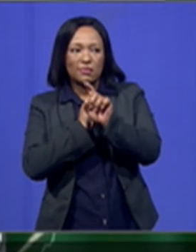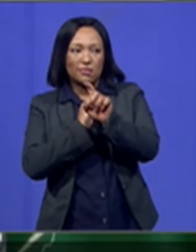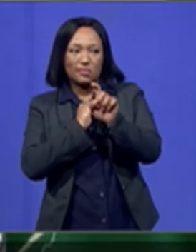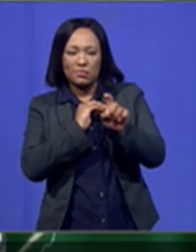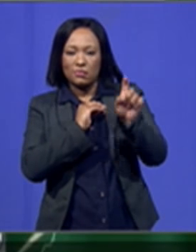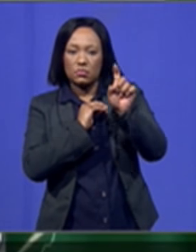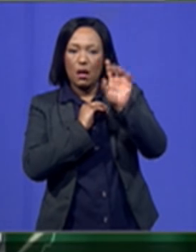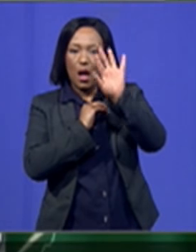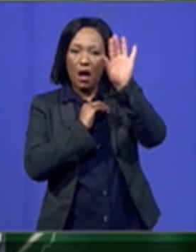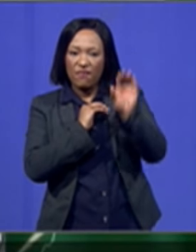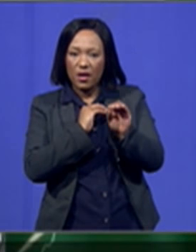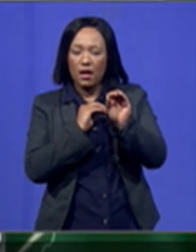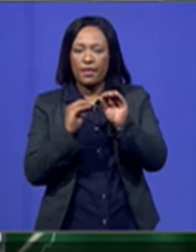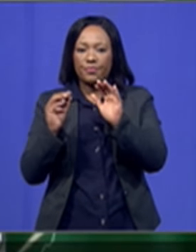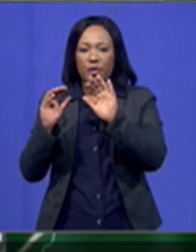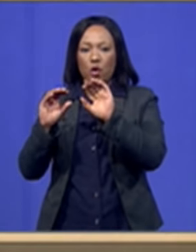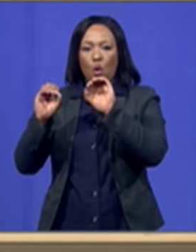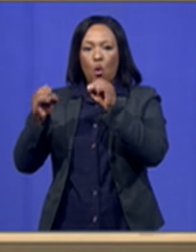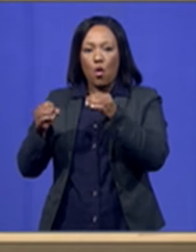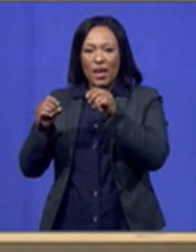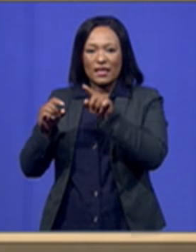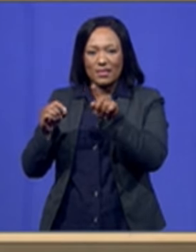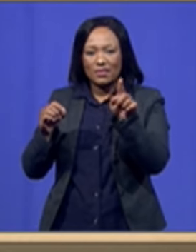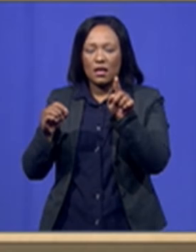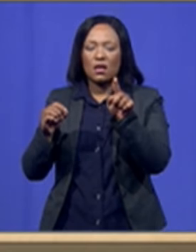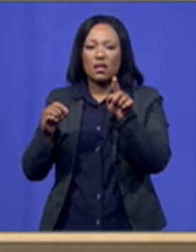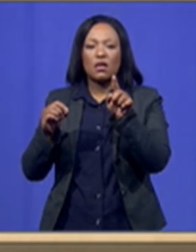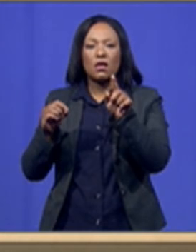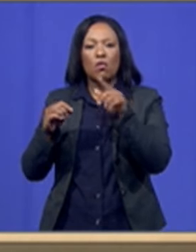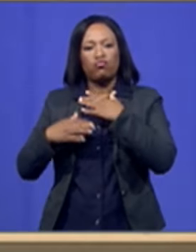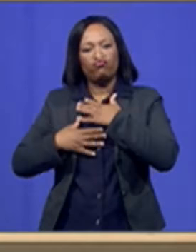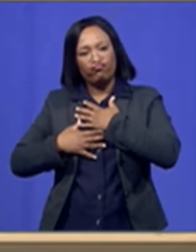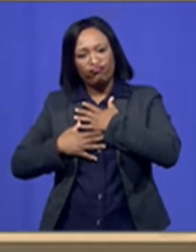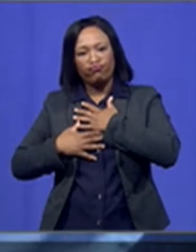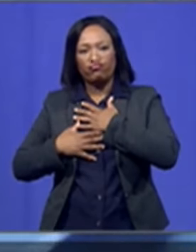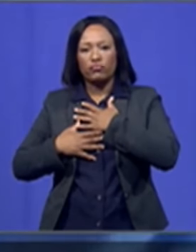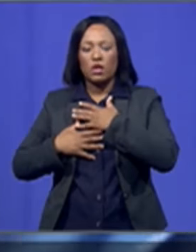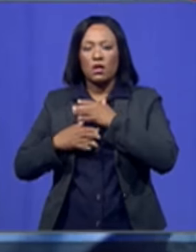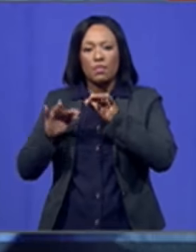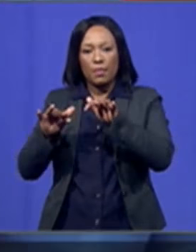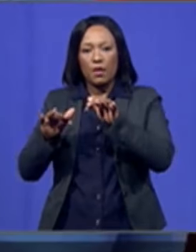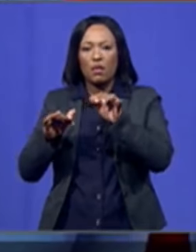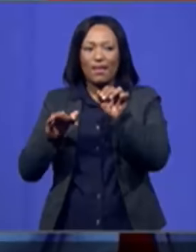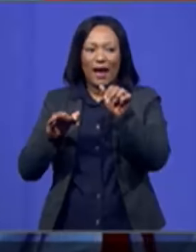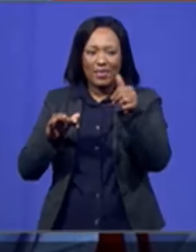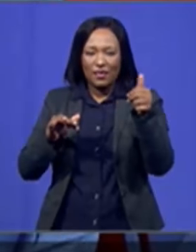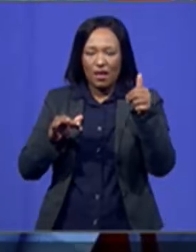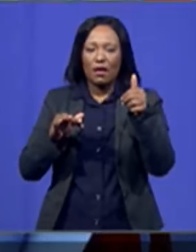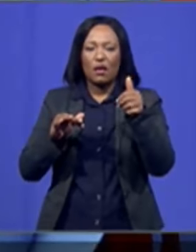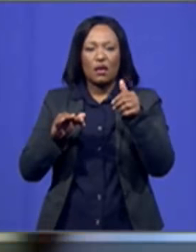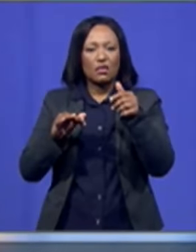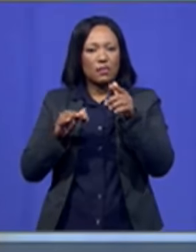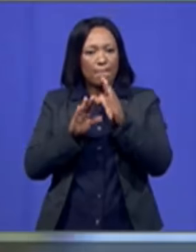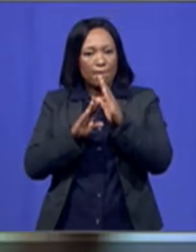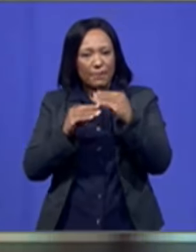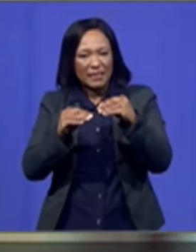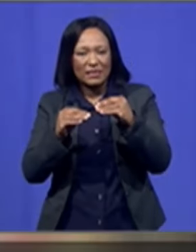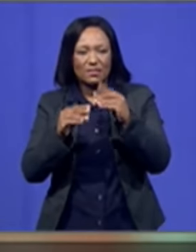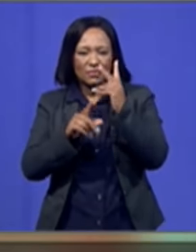and African private sector to join this effort urgently. I particularly